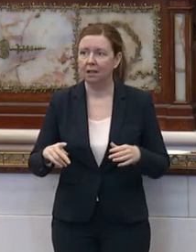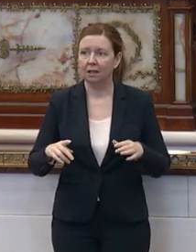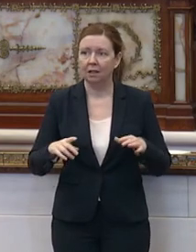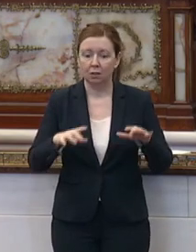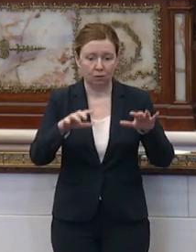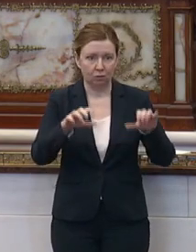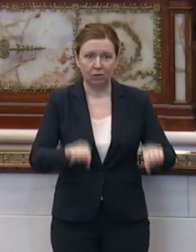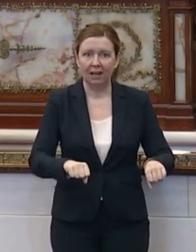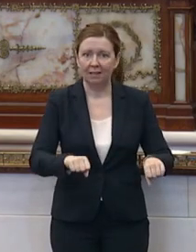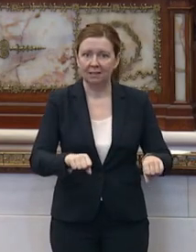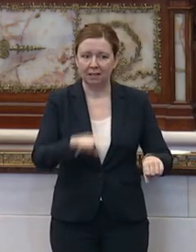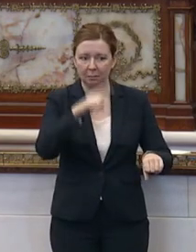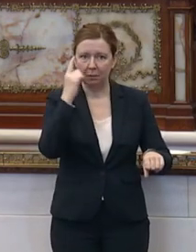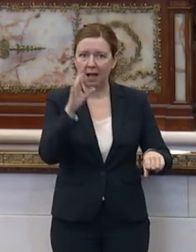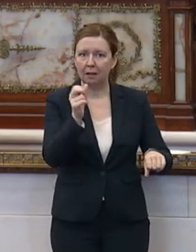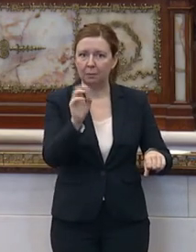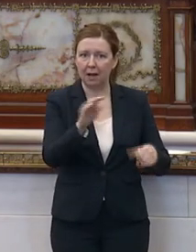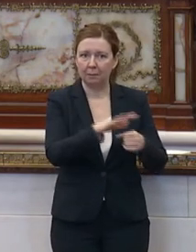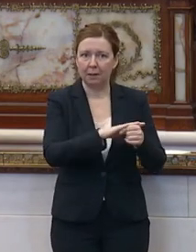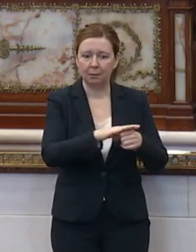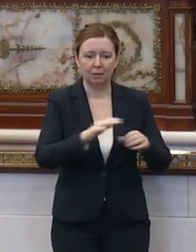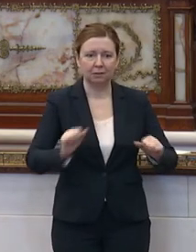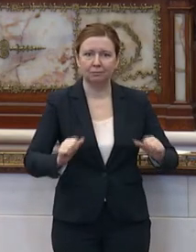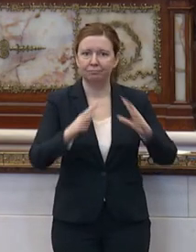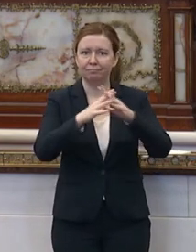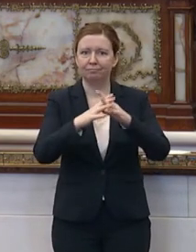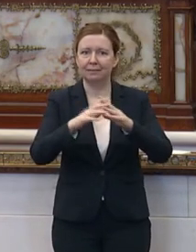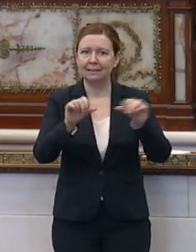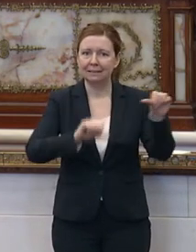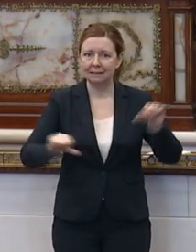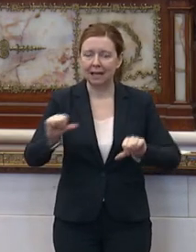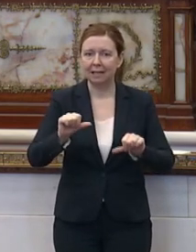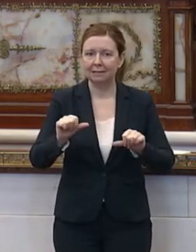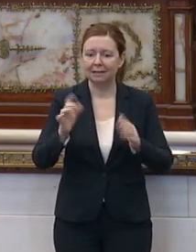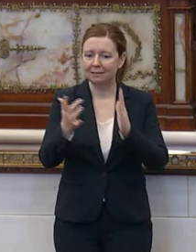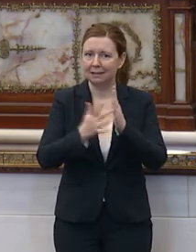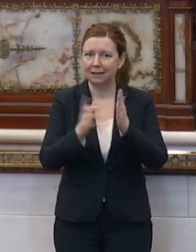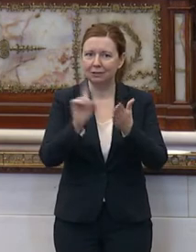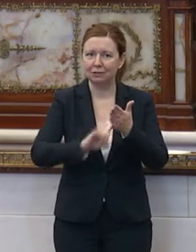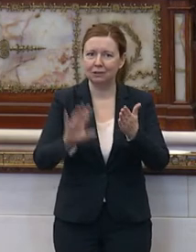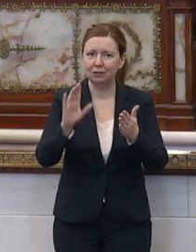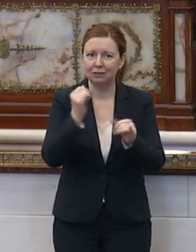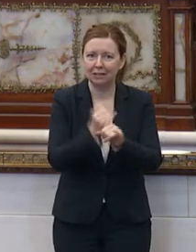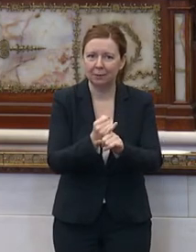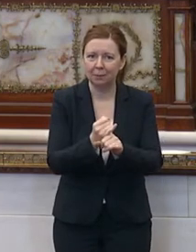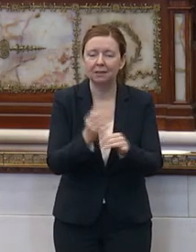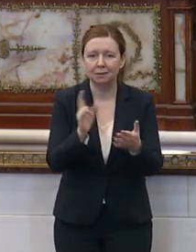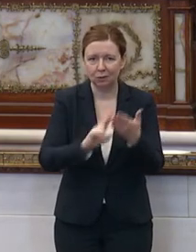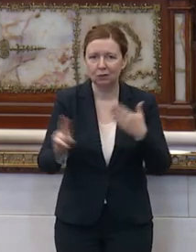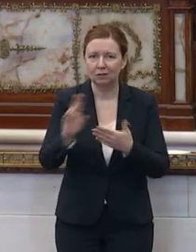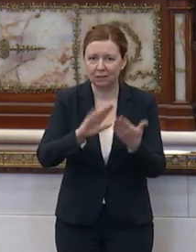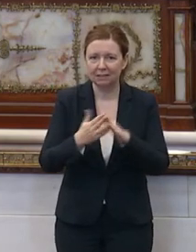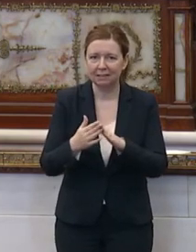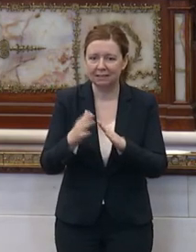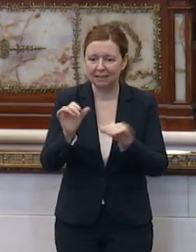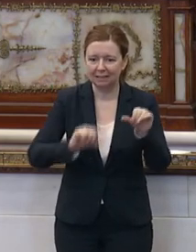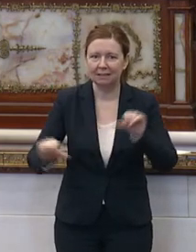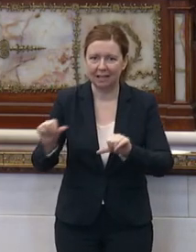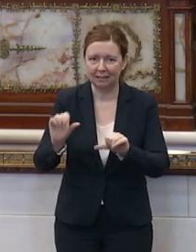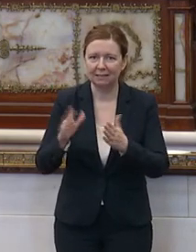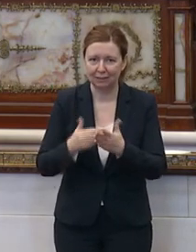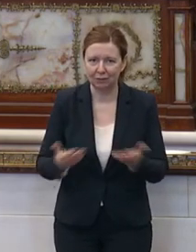Bottom neighborhood to make way for a science and technology research campus, which today we know as the University City Science